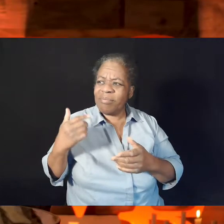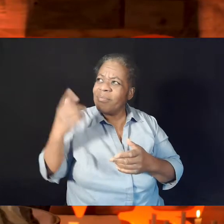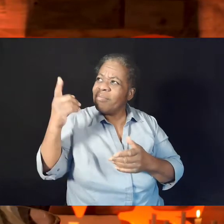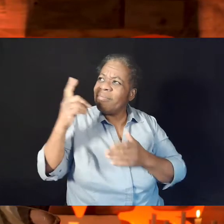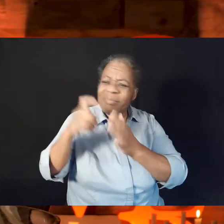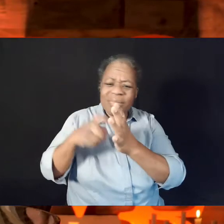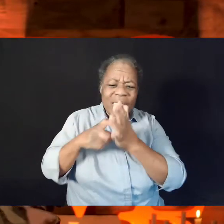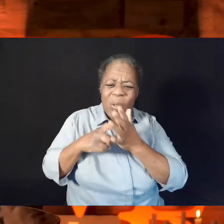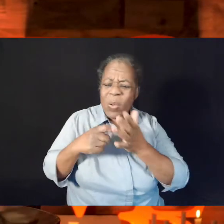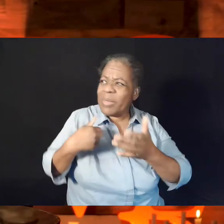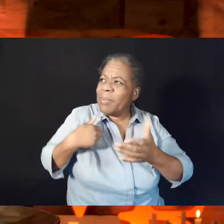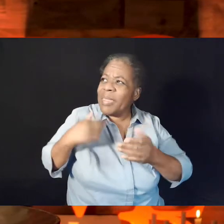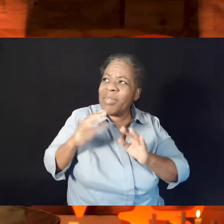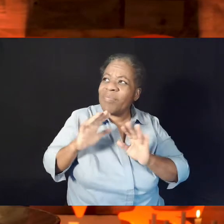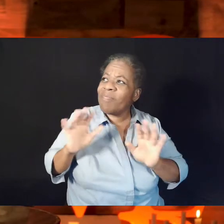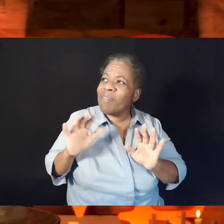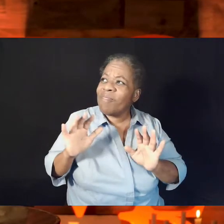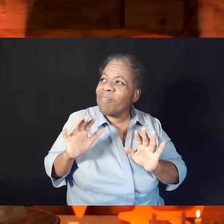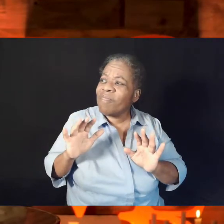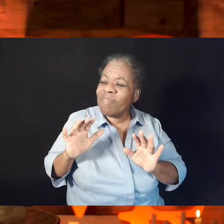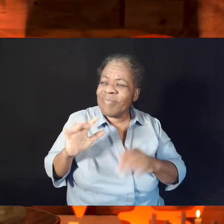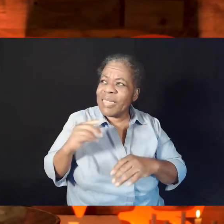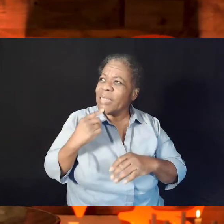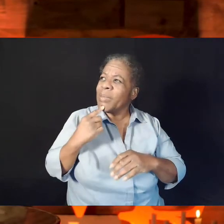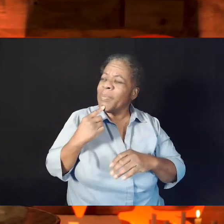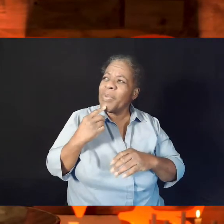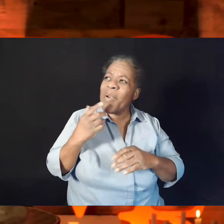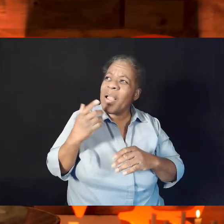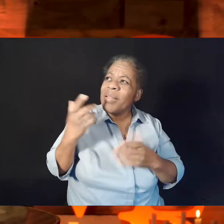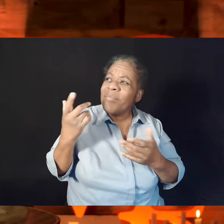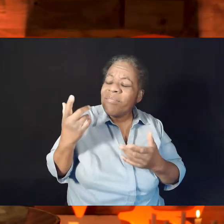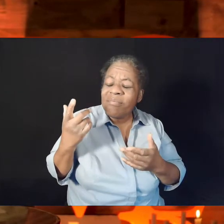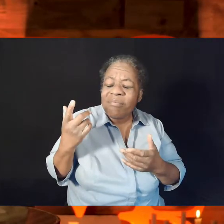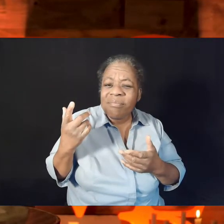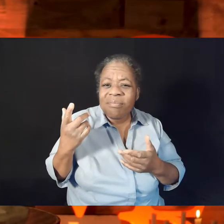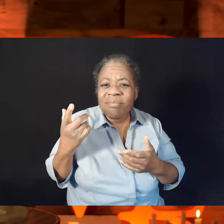disappointed in the one she had faithfully loved and served all her life?